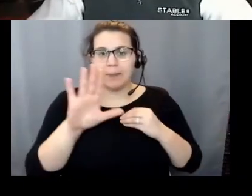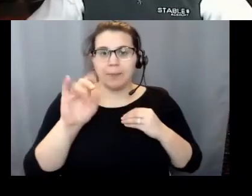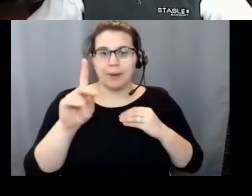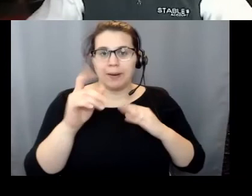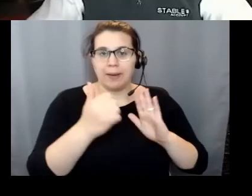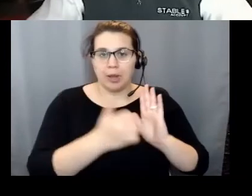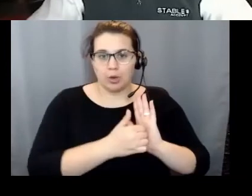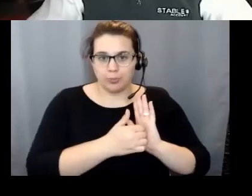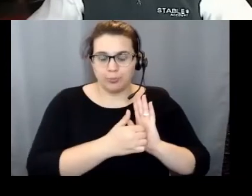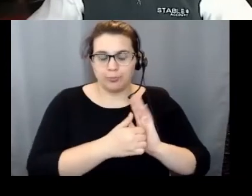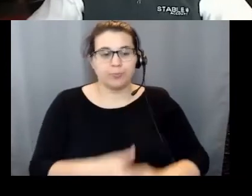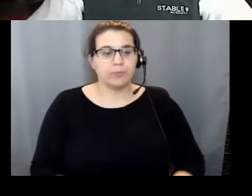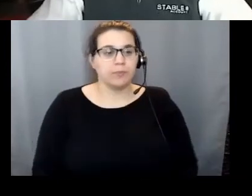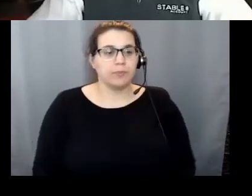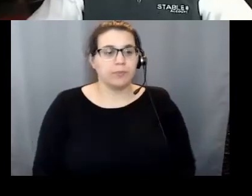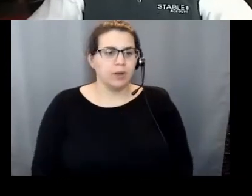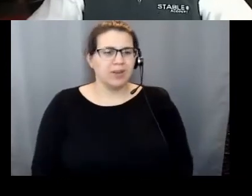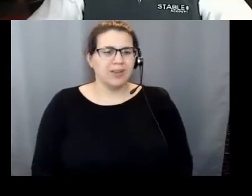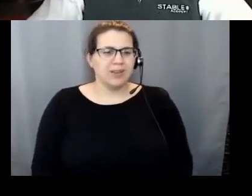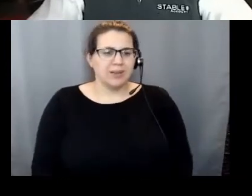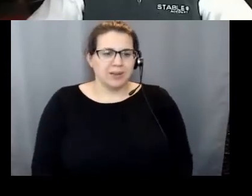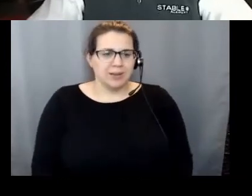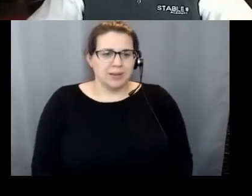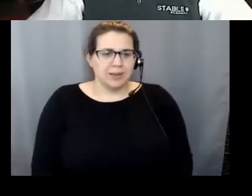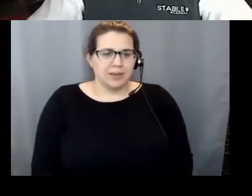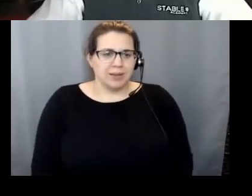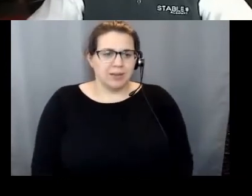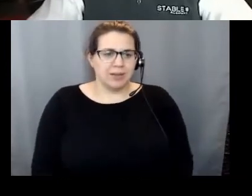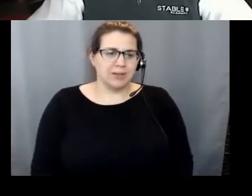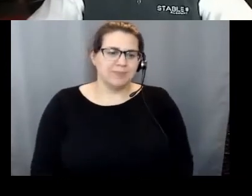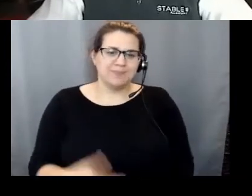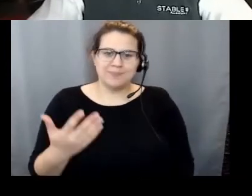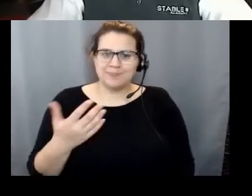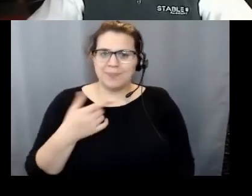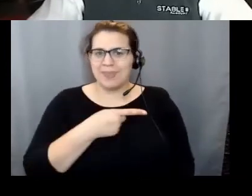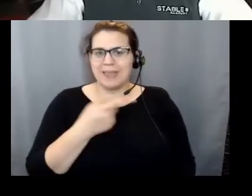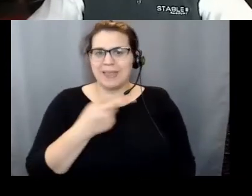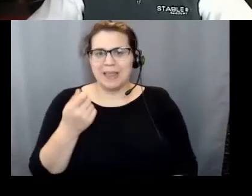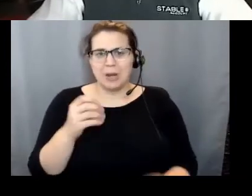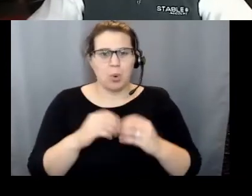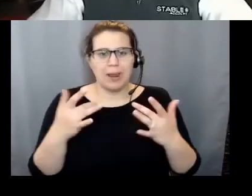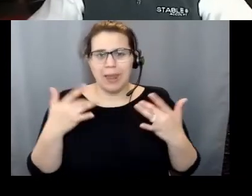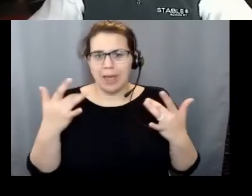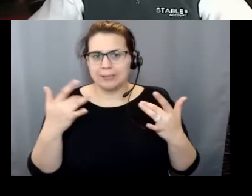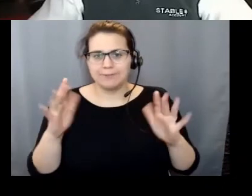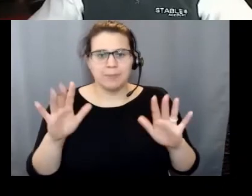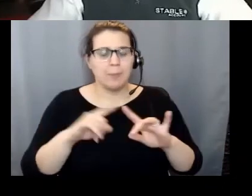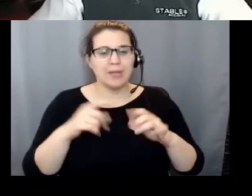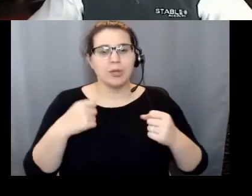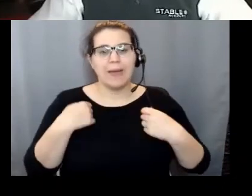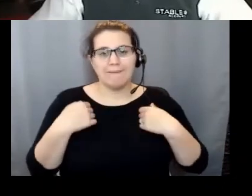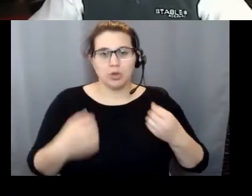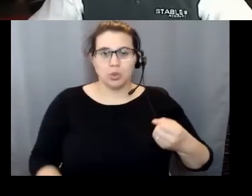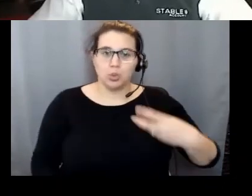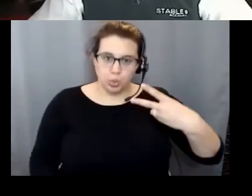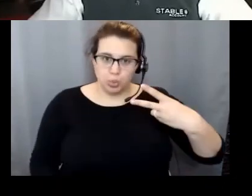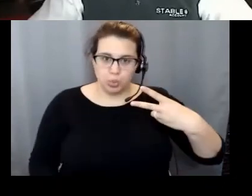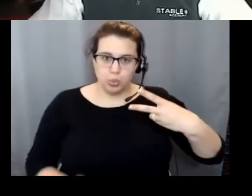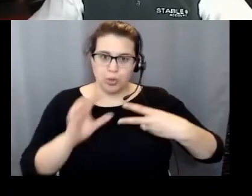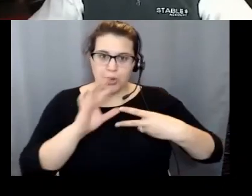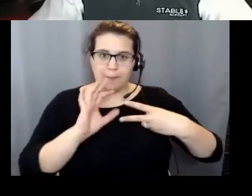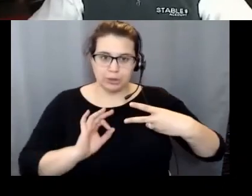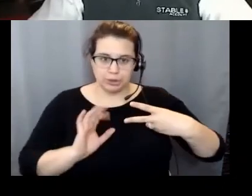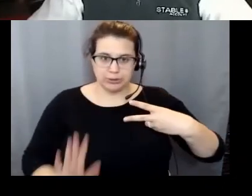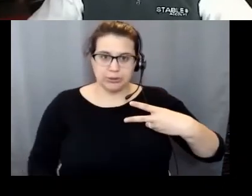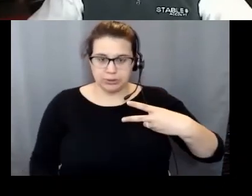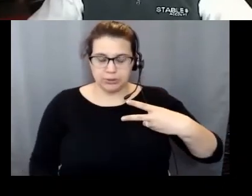point out here, it's a little bit lighter than I would have liked it, but there are going to be 2 options for setting up a bank account. You can do